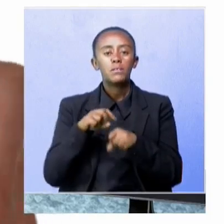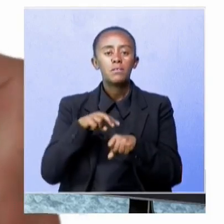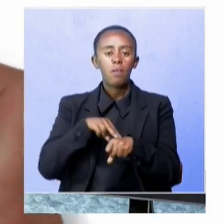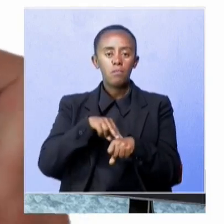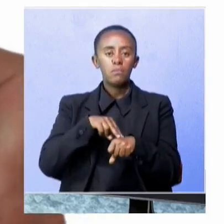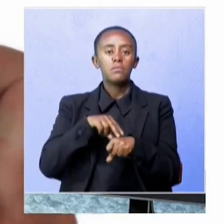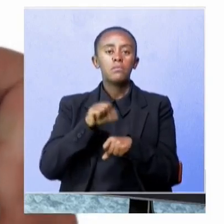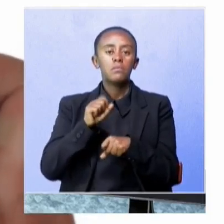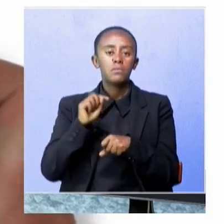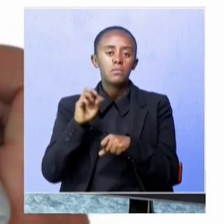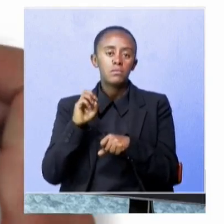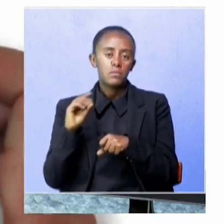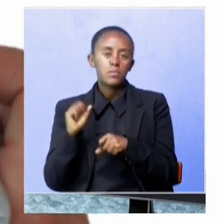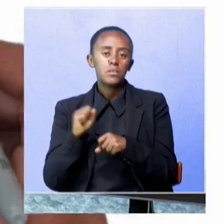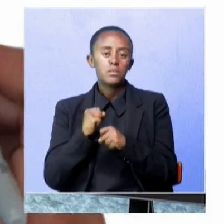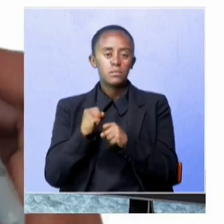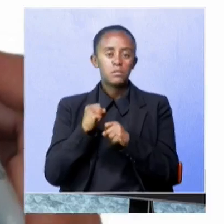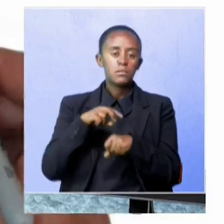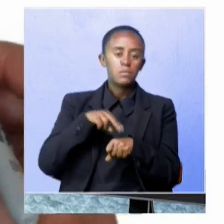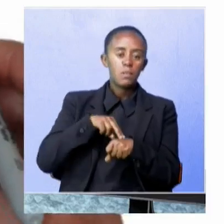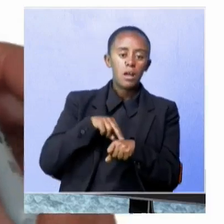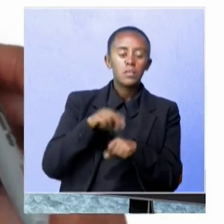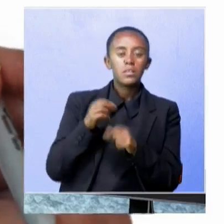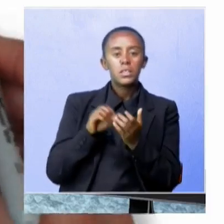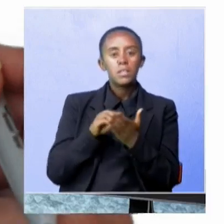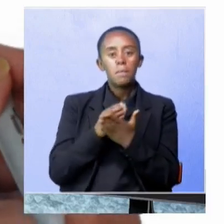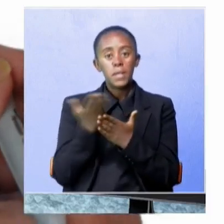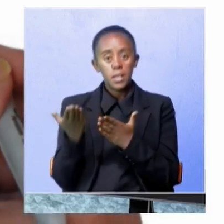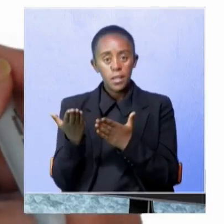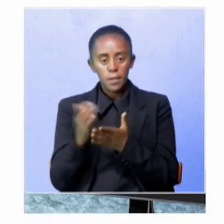The ability to withstand something, okay?